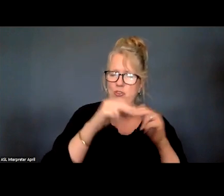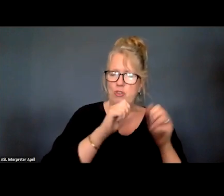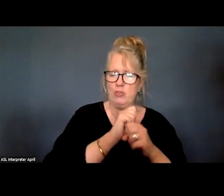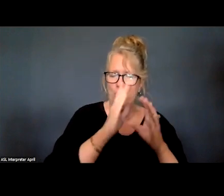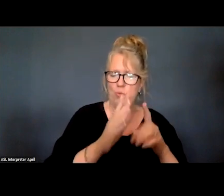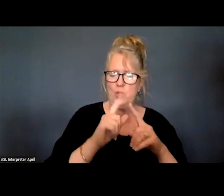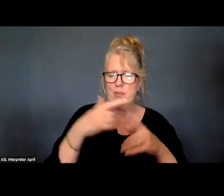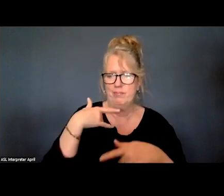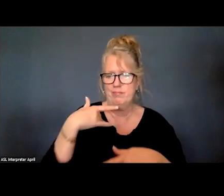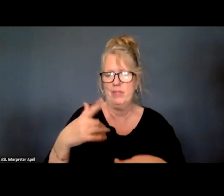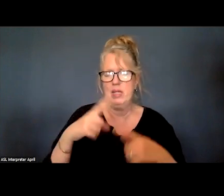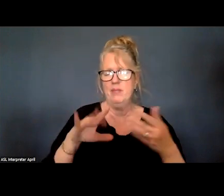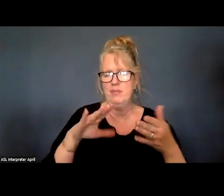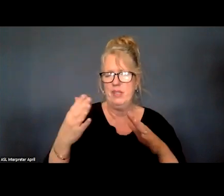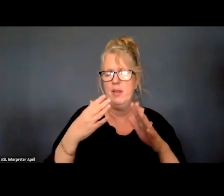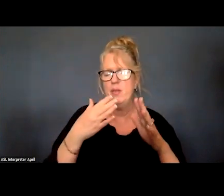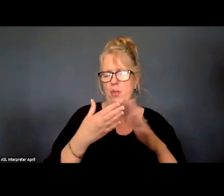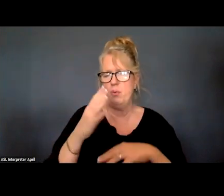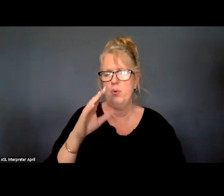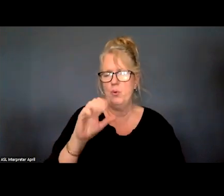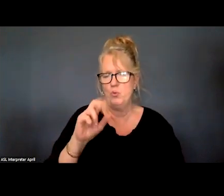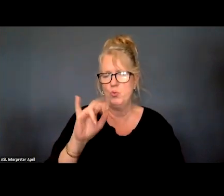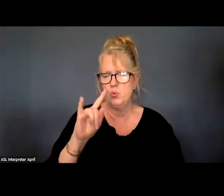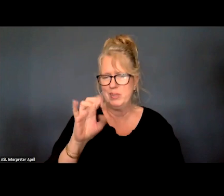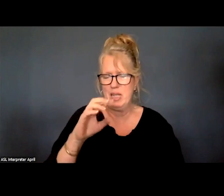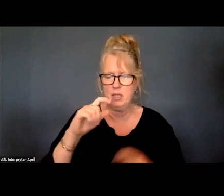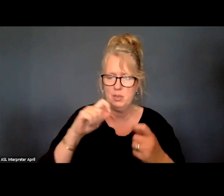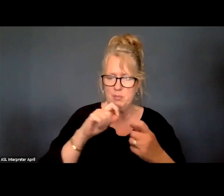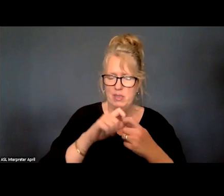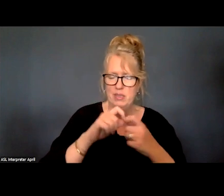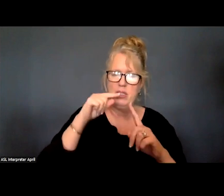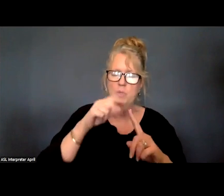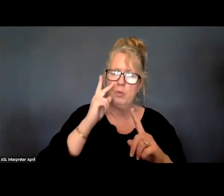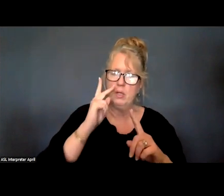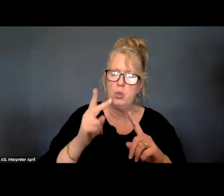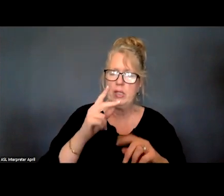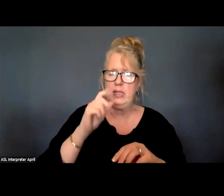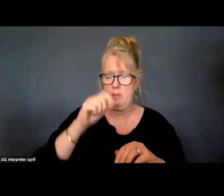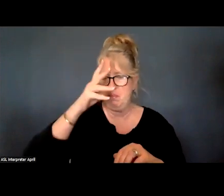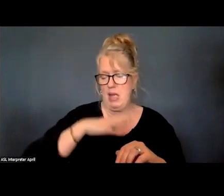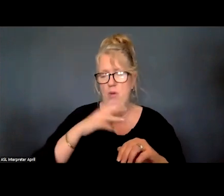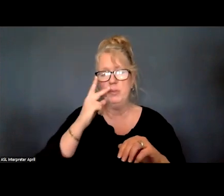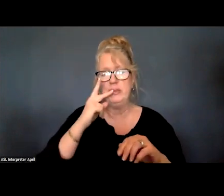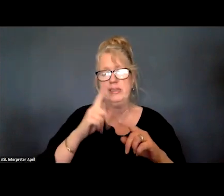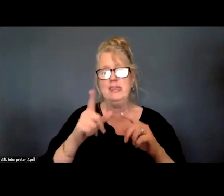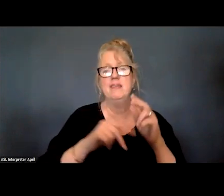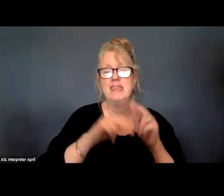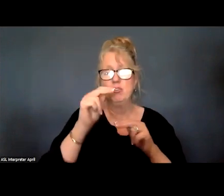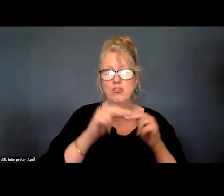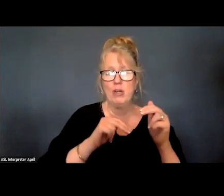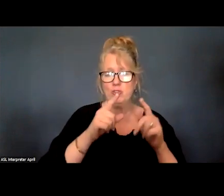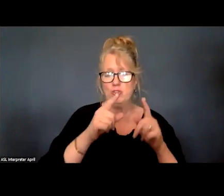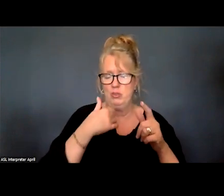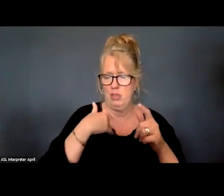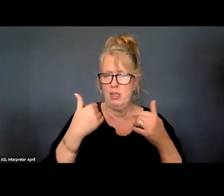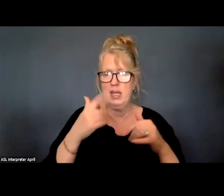higher likelihood of death by suicide. But when we look specifically at suicides among males, we see that construction had a 68% higher